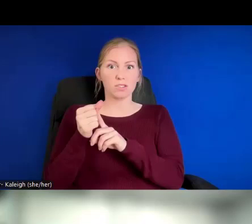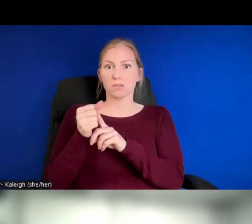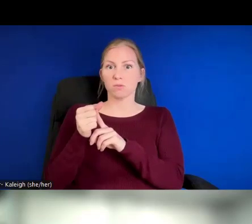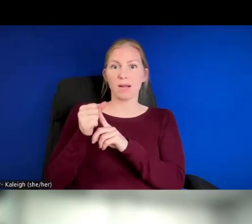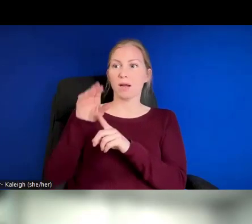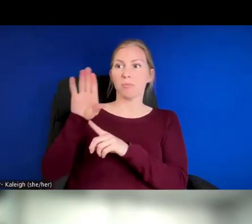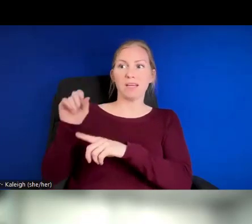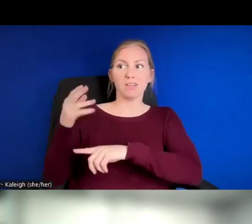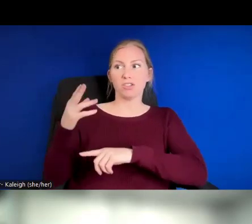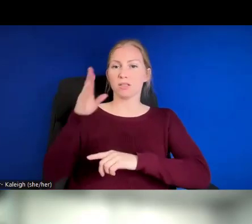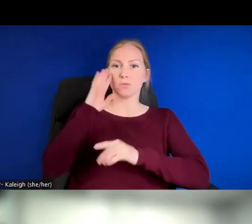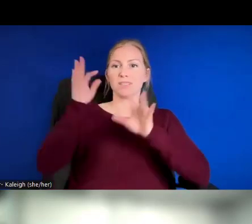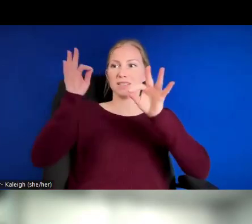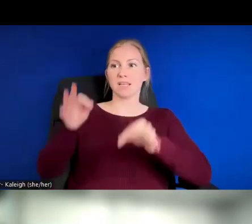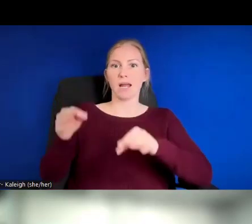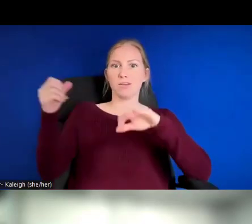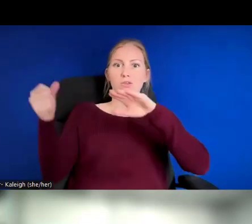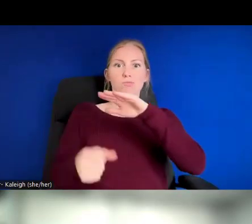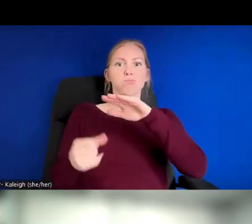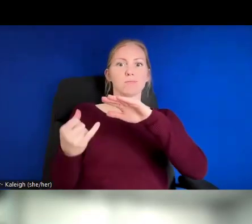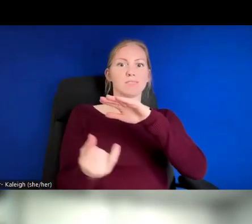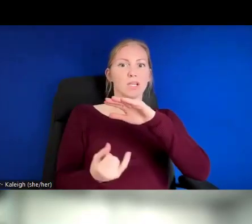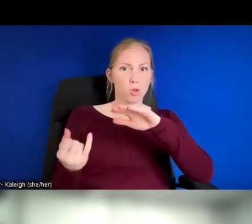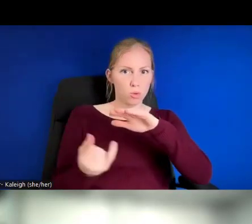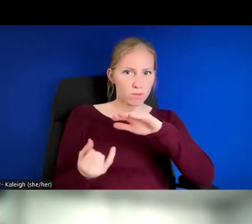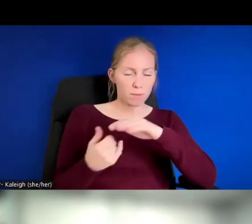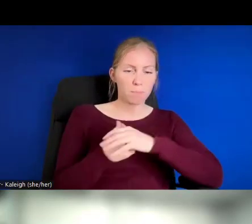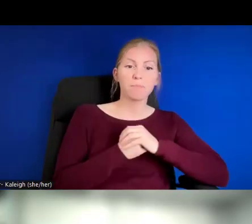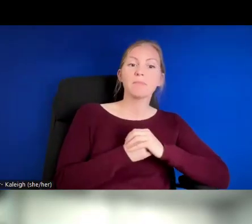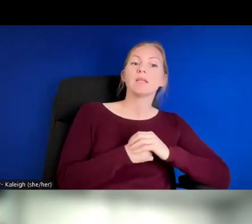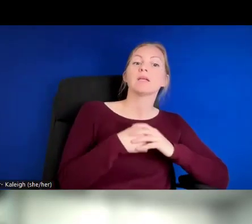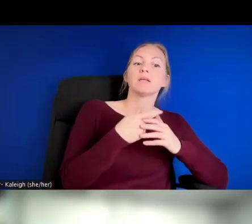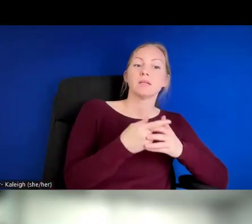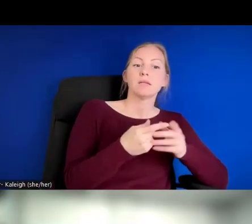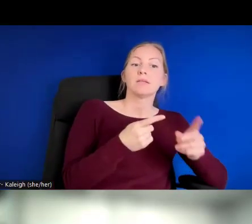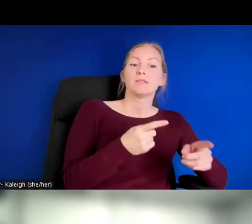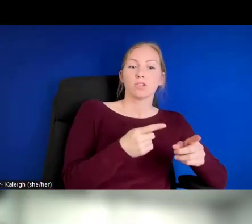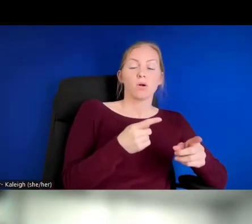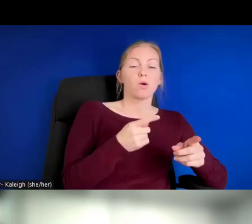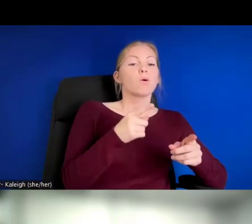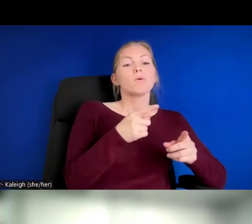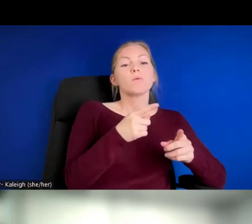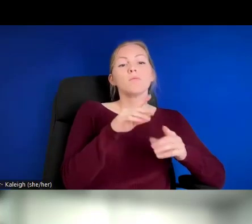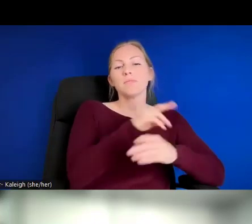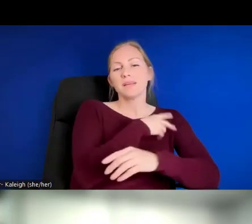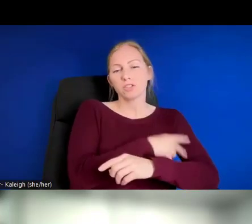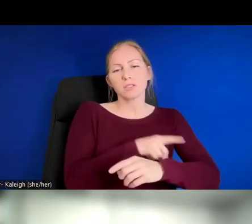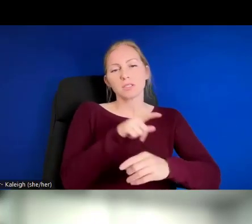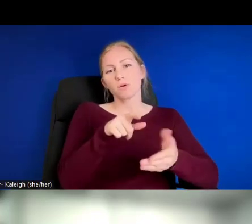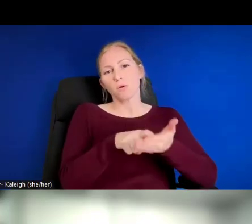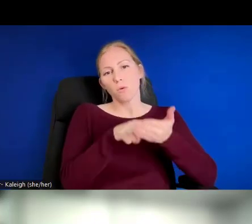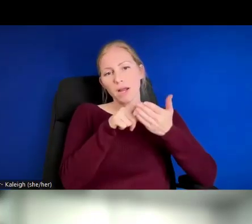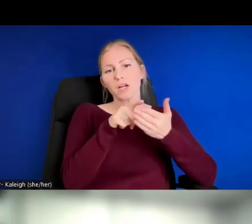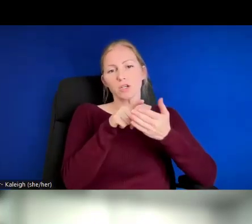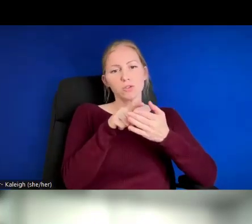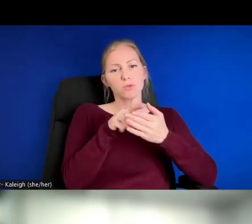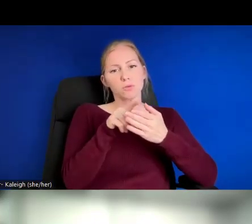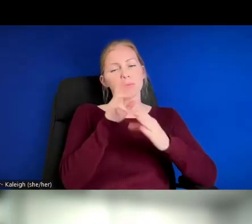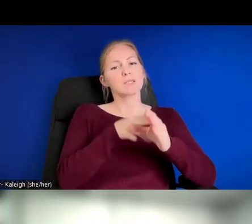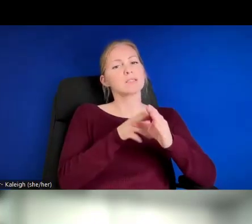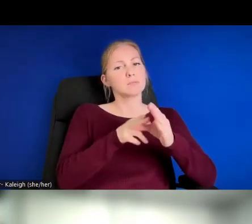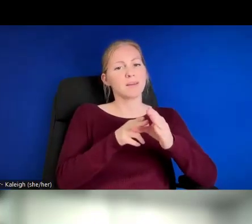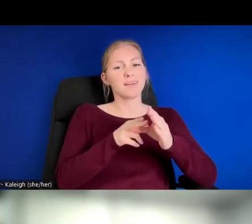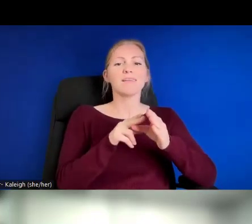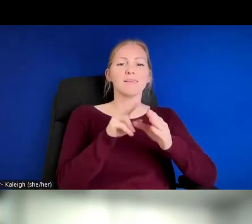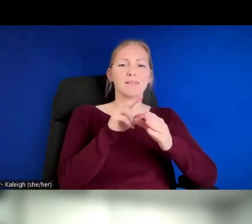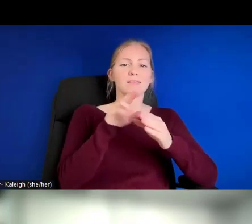Again, like a DOC facility, patients at Bridgewater have to participate in facility count that takes place 3